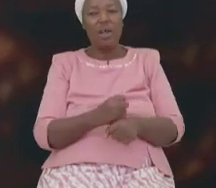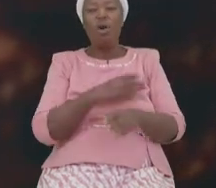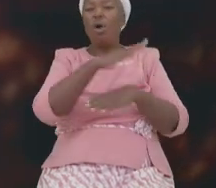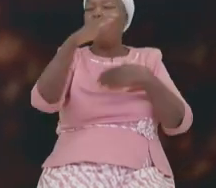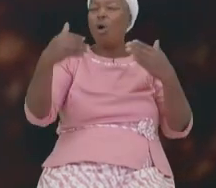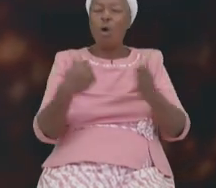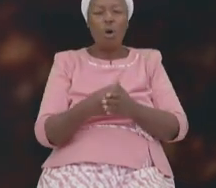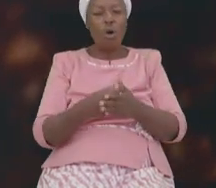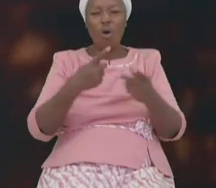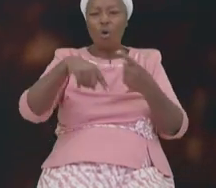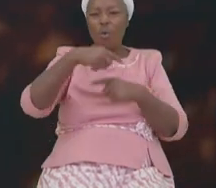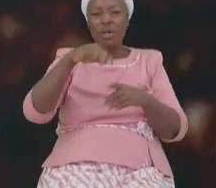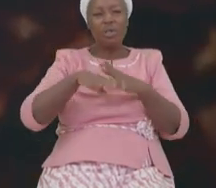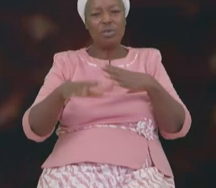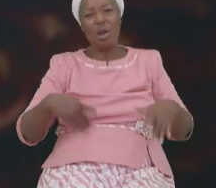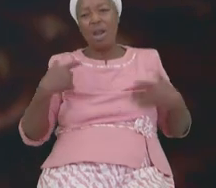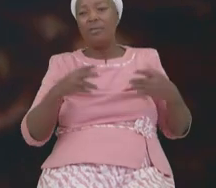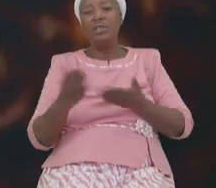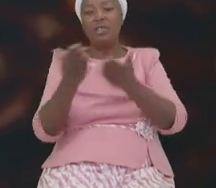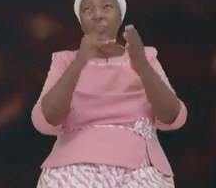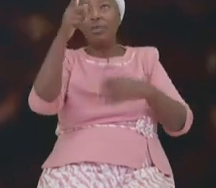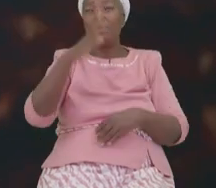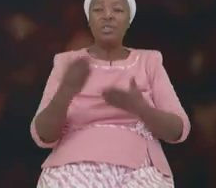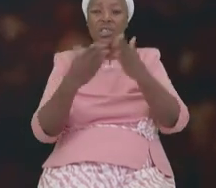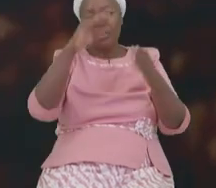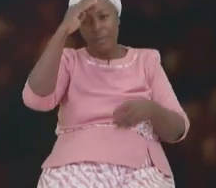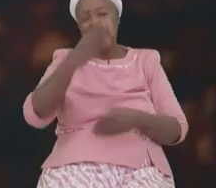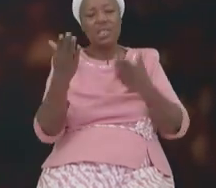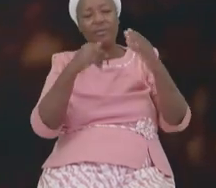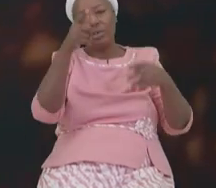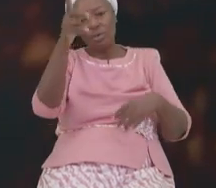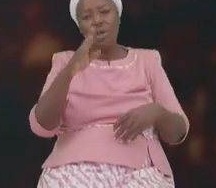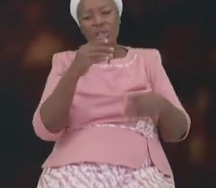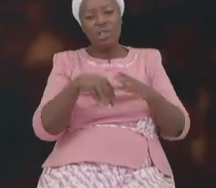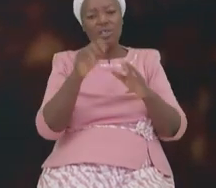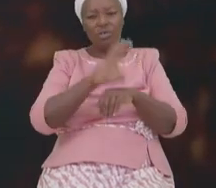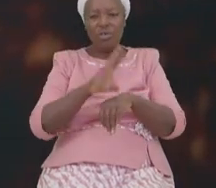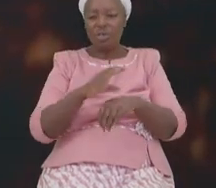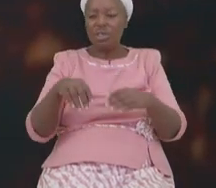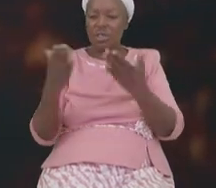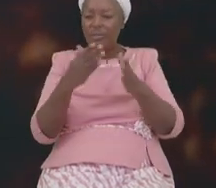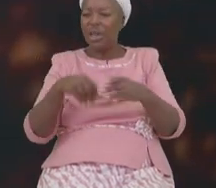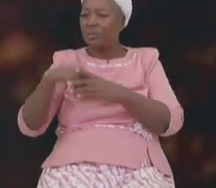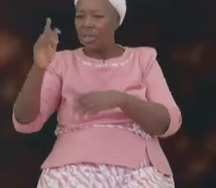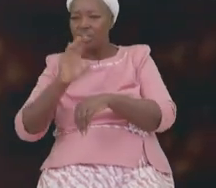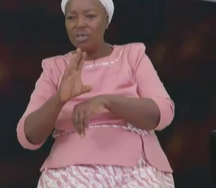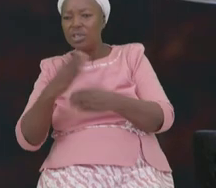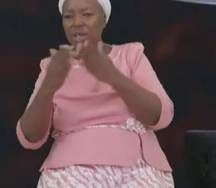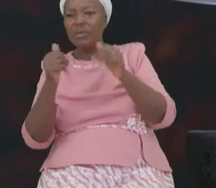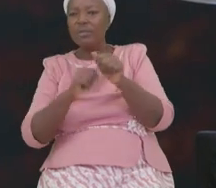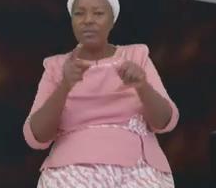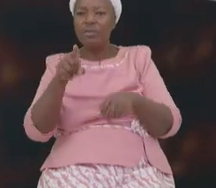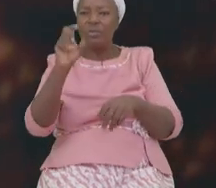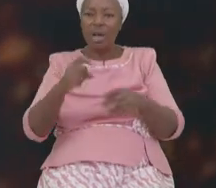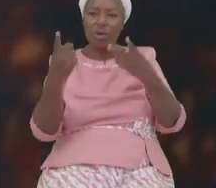around in your life, serving God, serving in the church, serving outside the church, serving everywhere, you can come